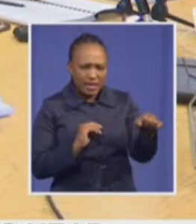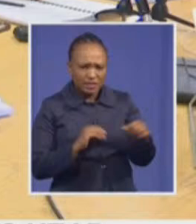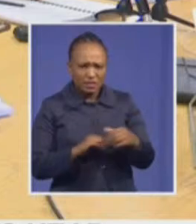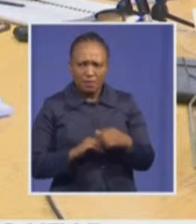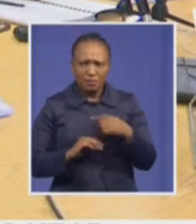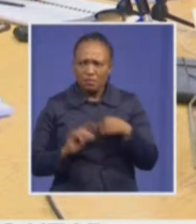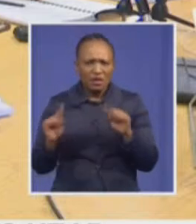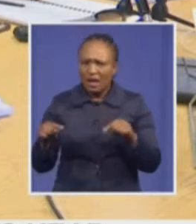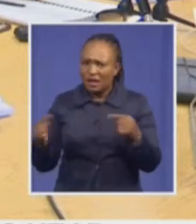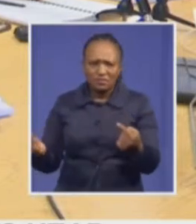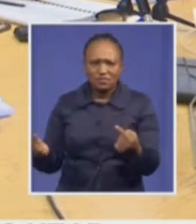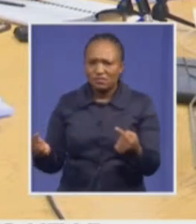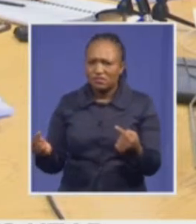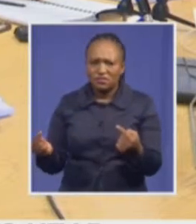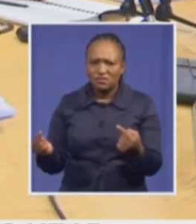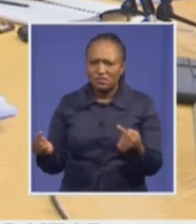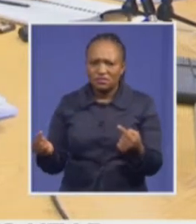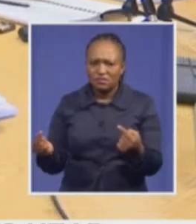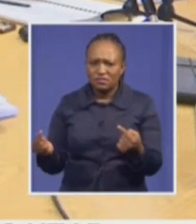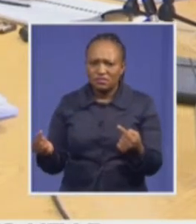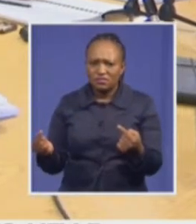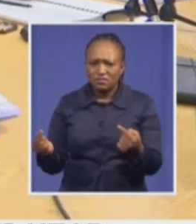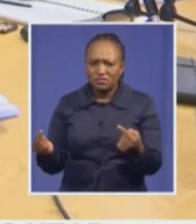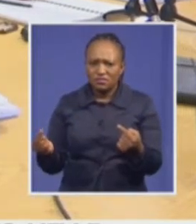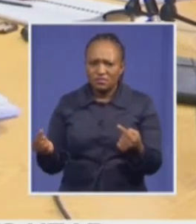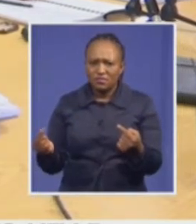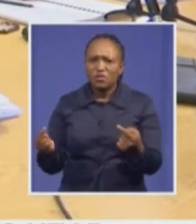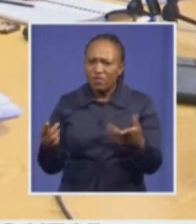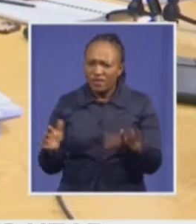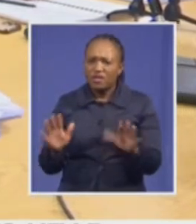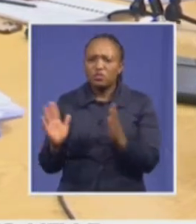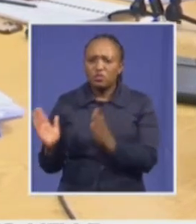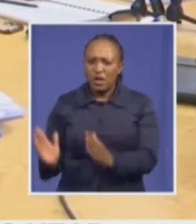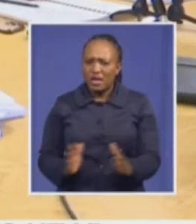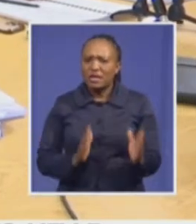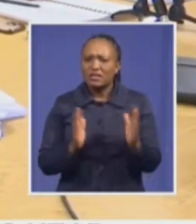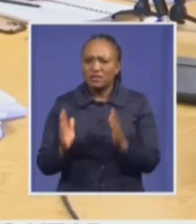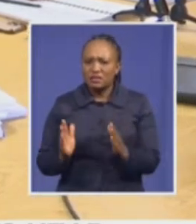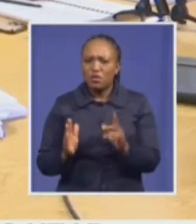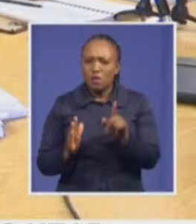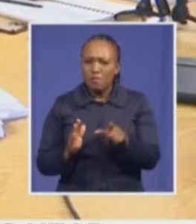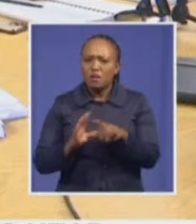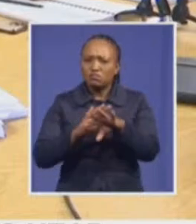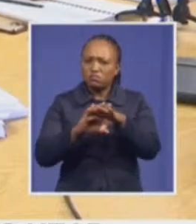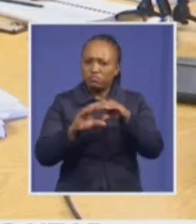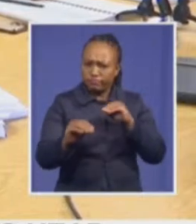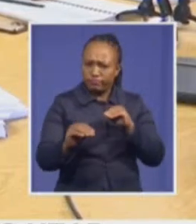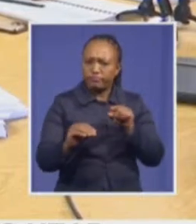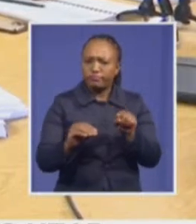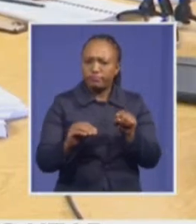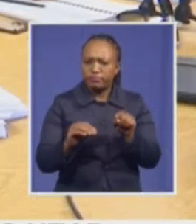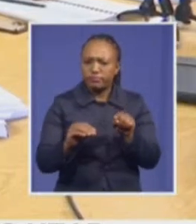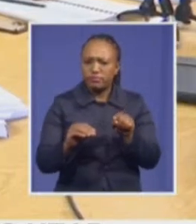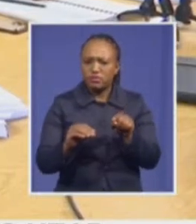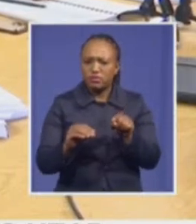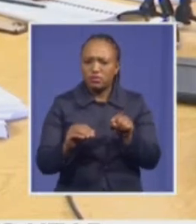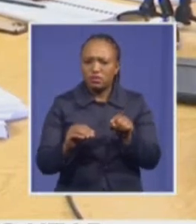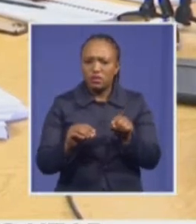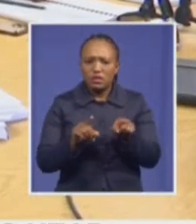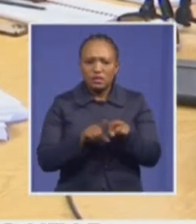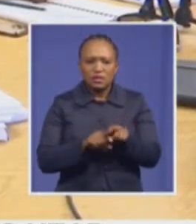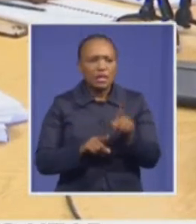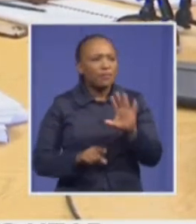You are alleging this, you need to prove this thing to me. She says, okay. I've also asked a client to send